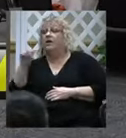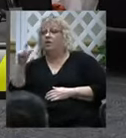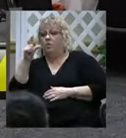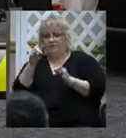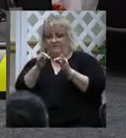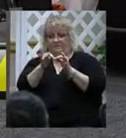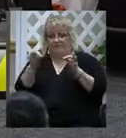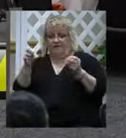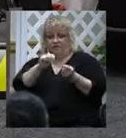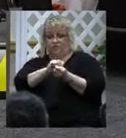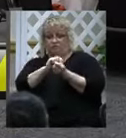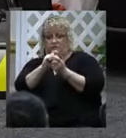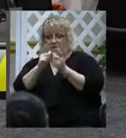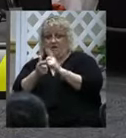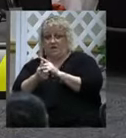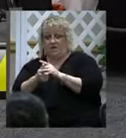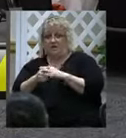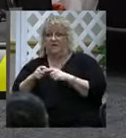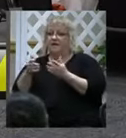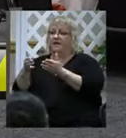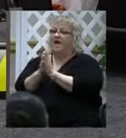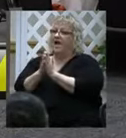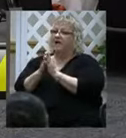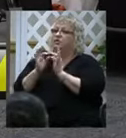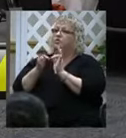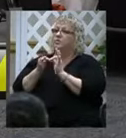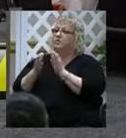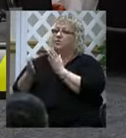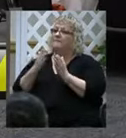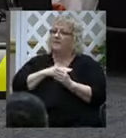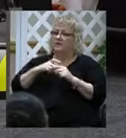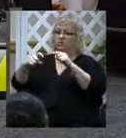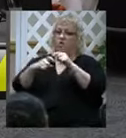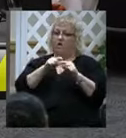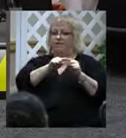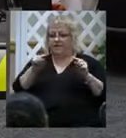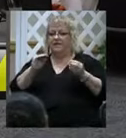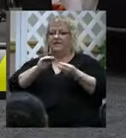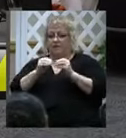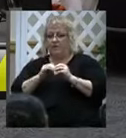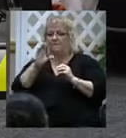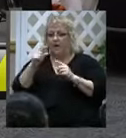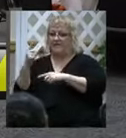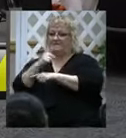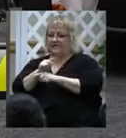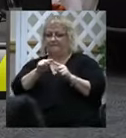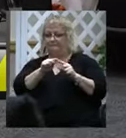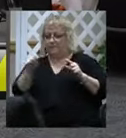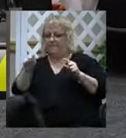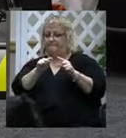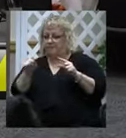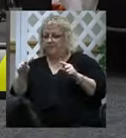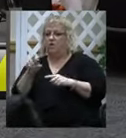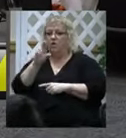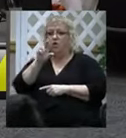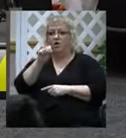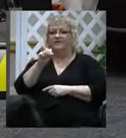is to request interpretation services, please call this number by a certain date, some sort of